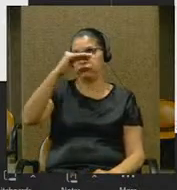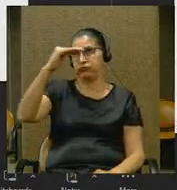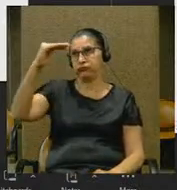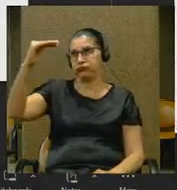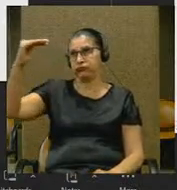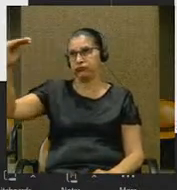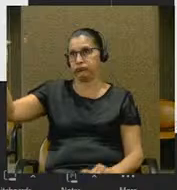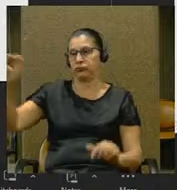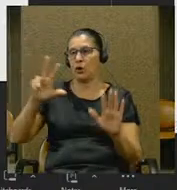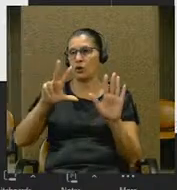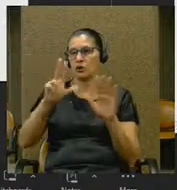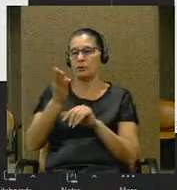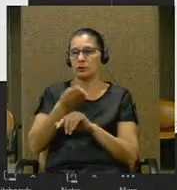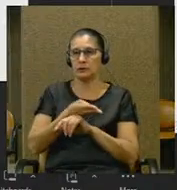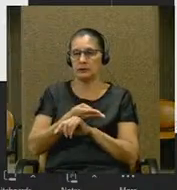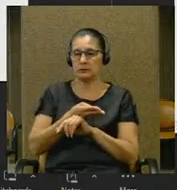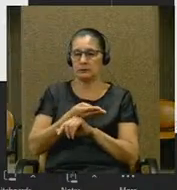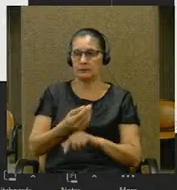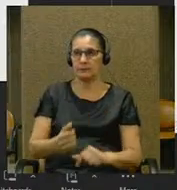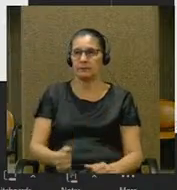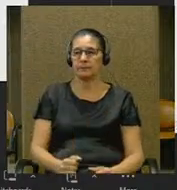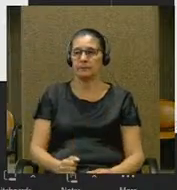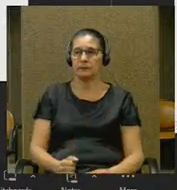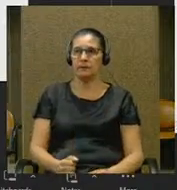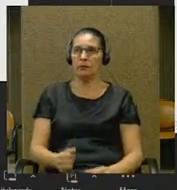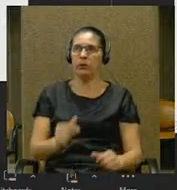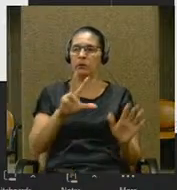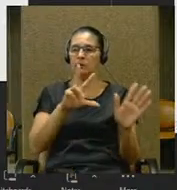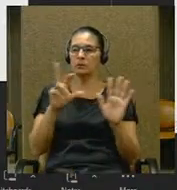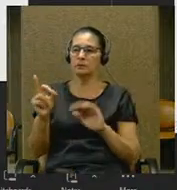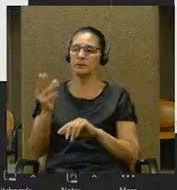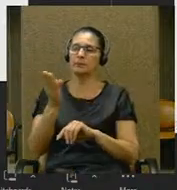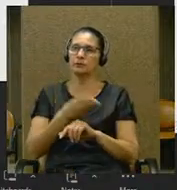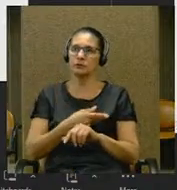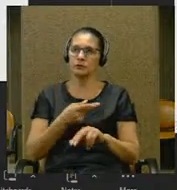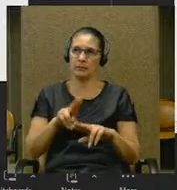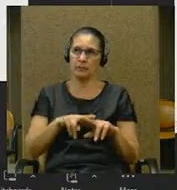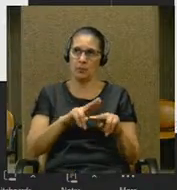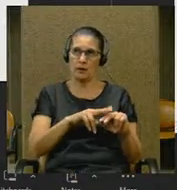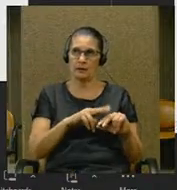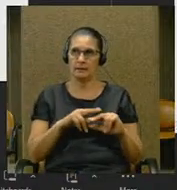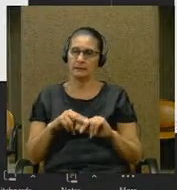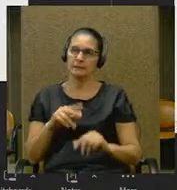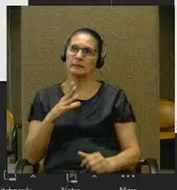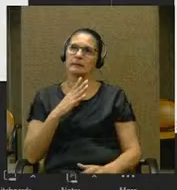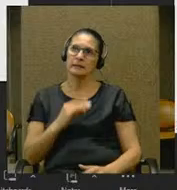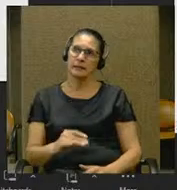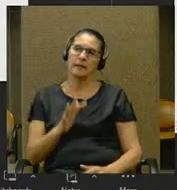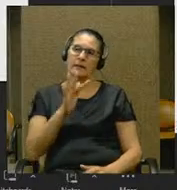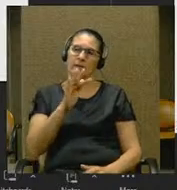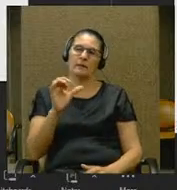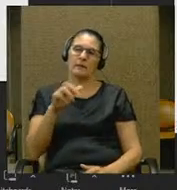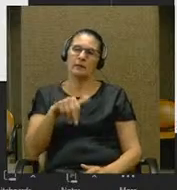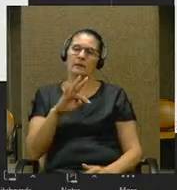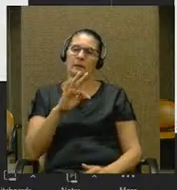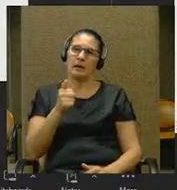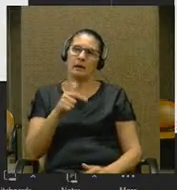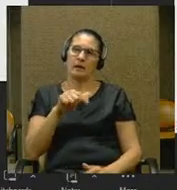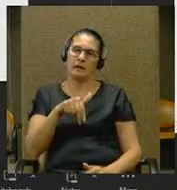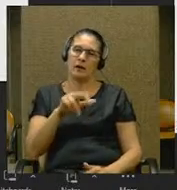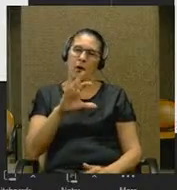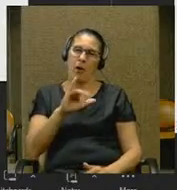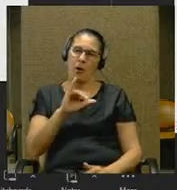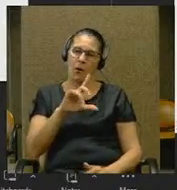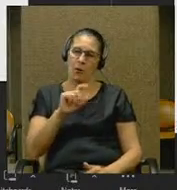drugs. 80% of the deaths are finding fentanyl. This is clearly the drug that is killing